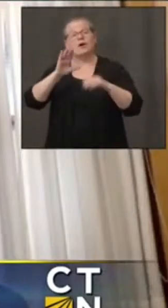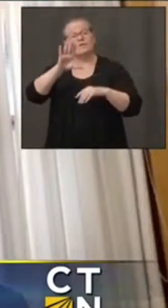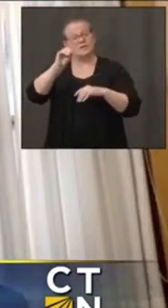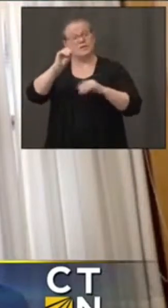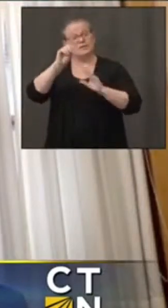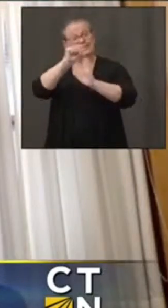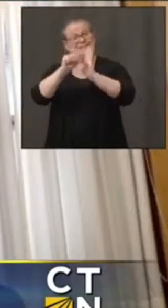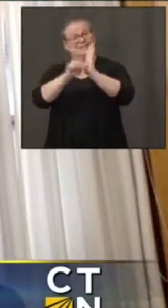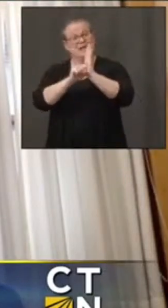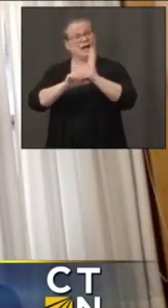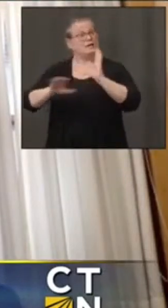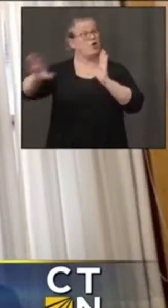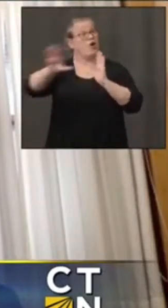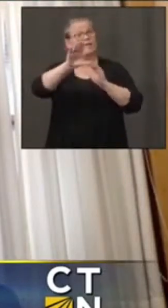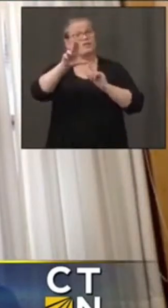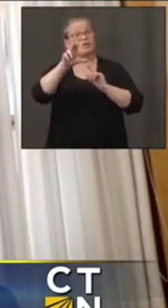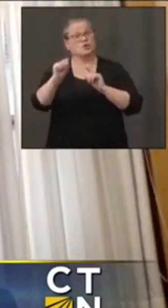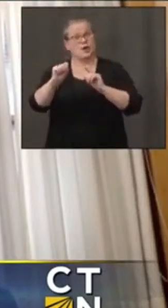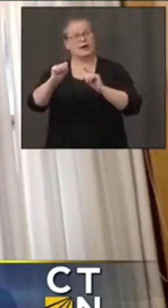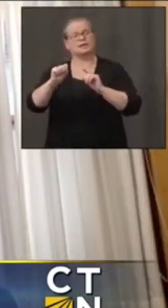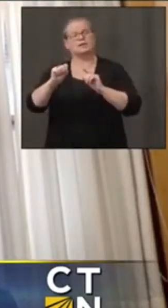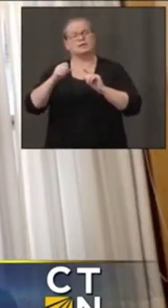states.